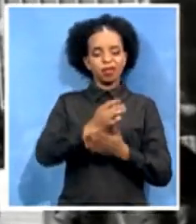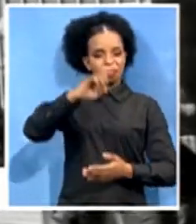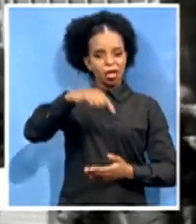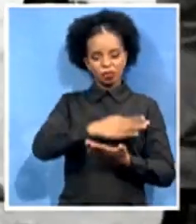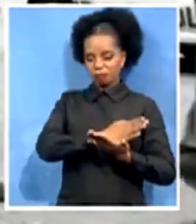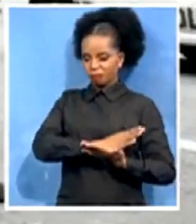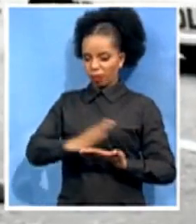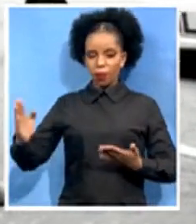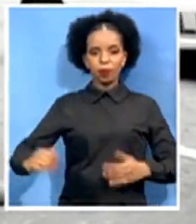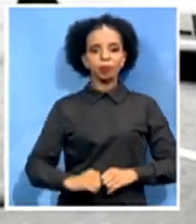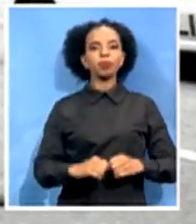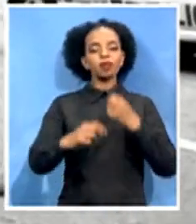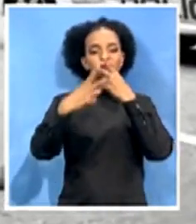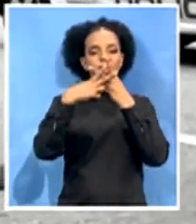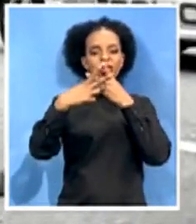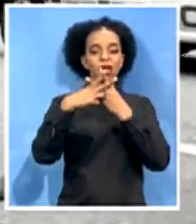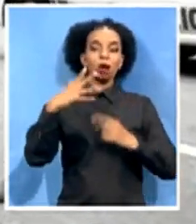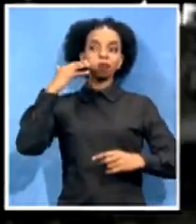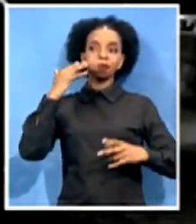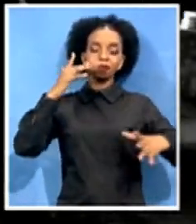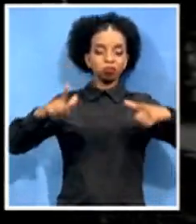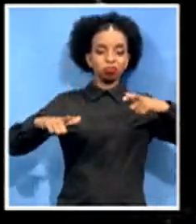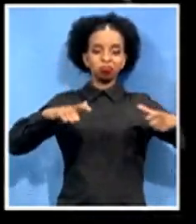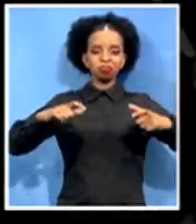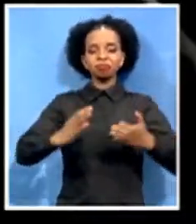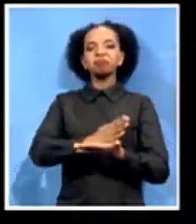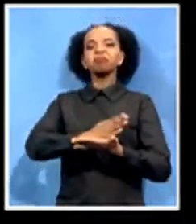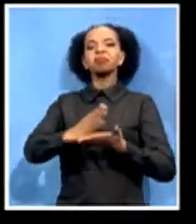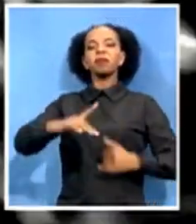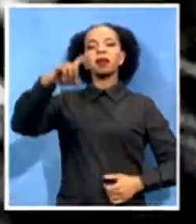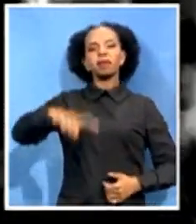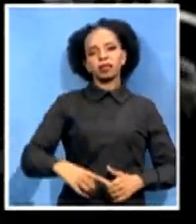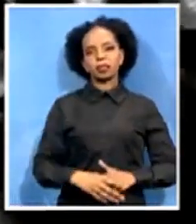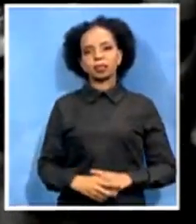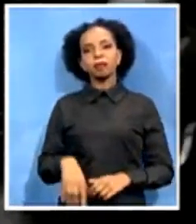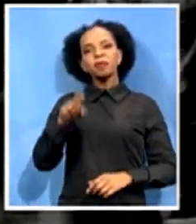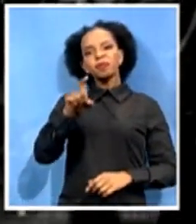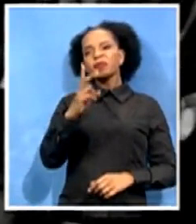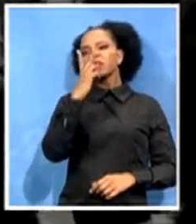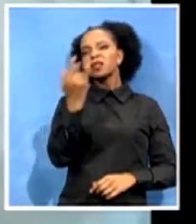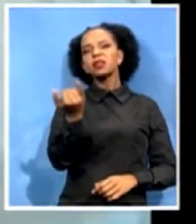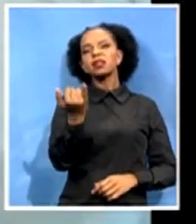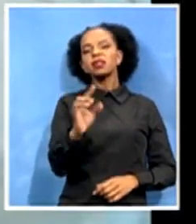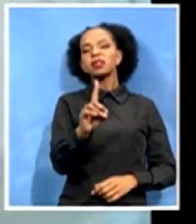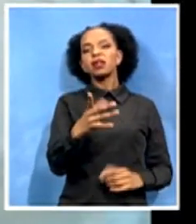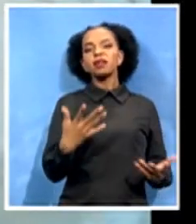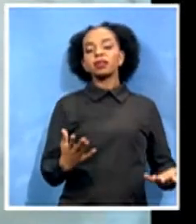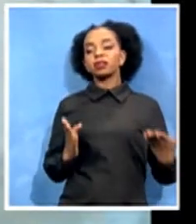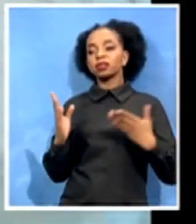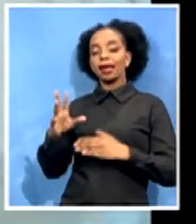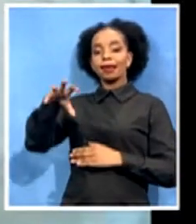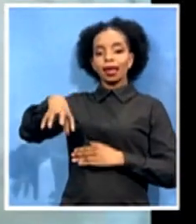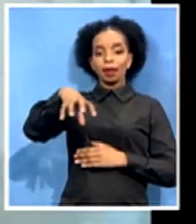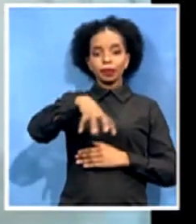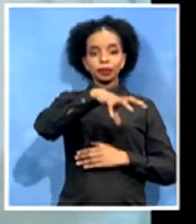#ColonialismMustFall. The short film The Art of Fallism looks at the tumultuous year that rocked campuses countrywide. The film's